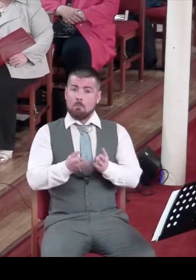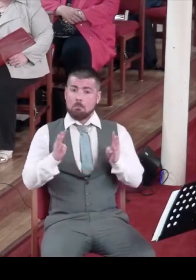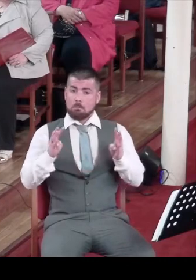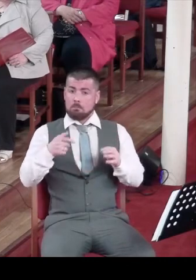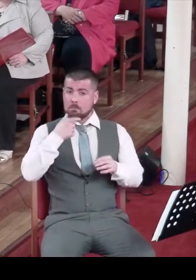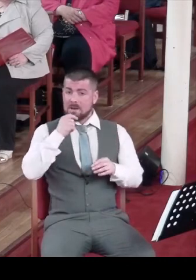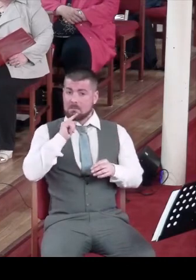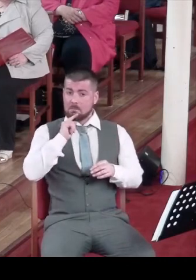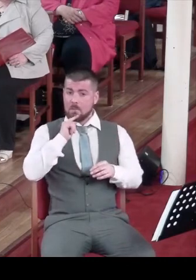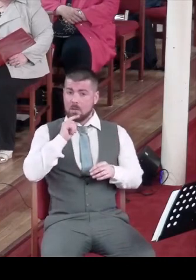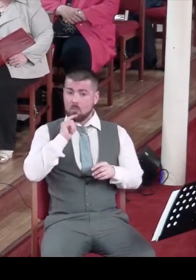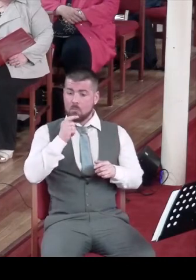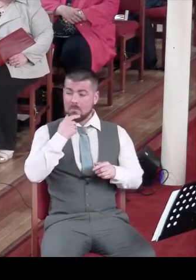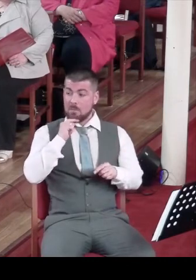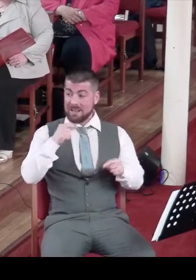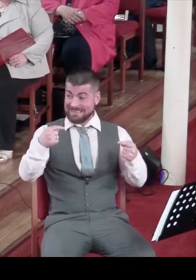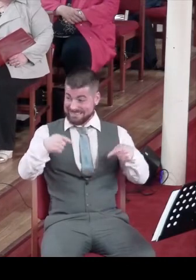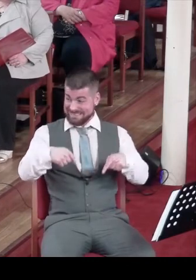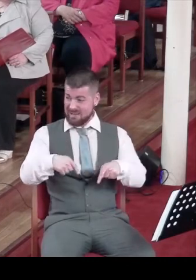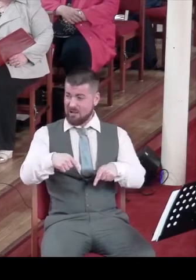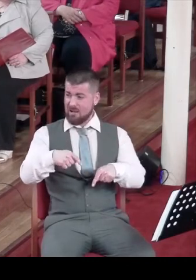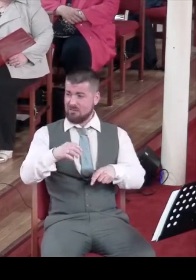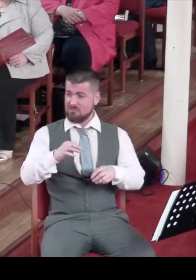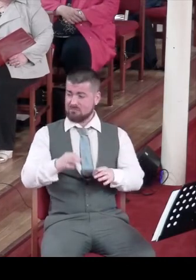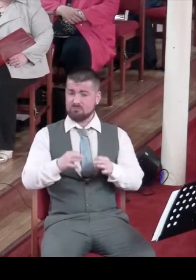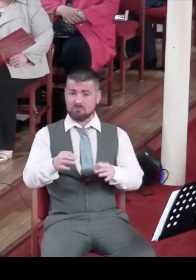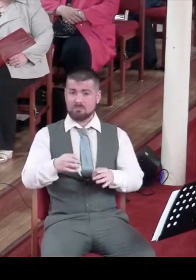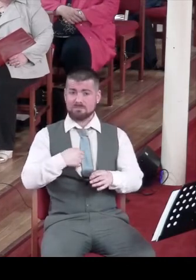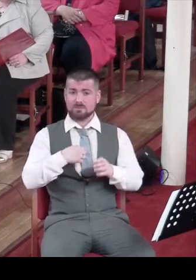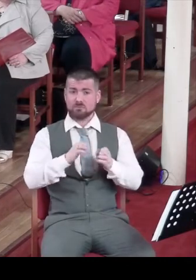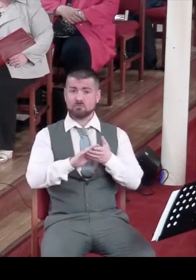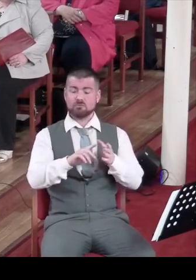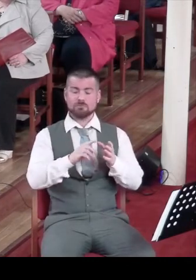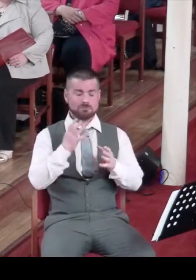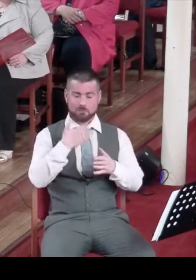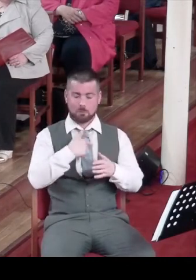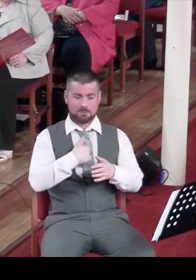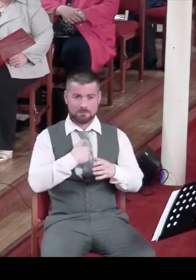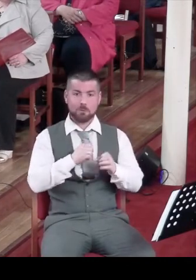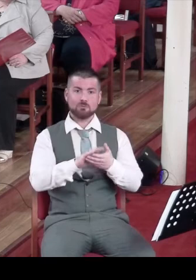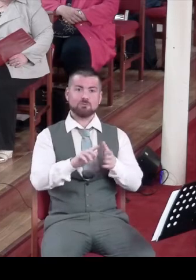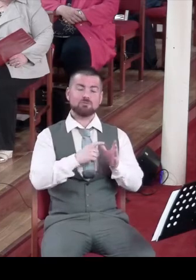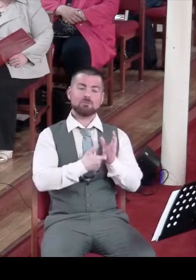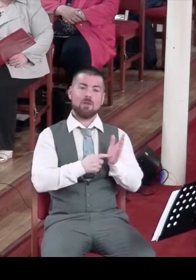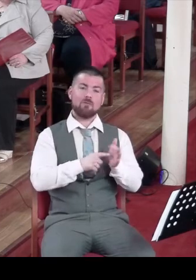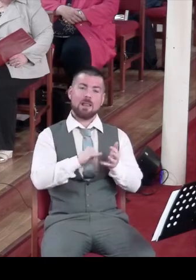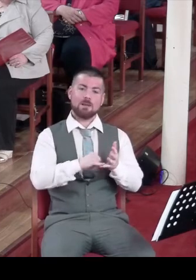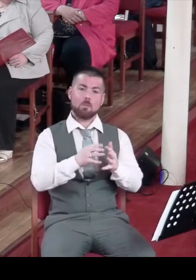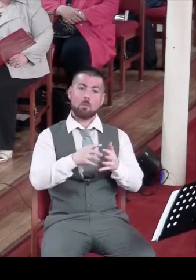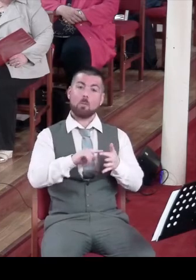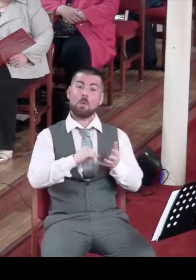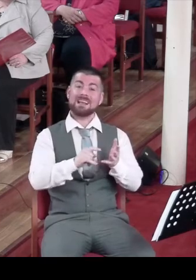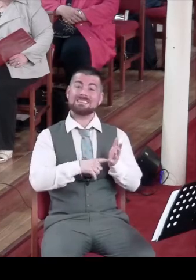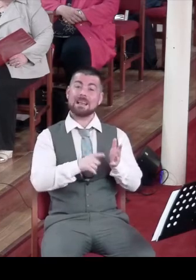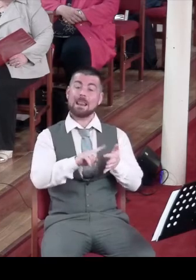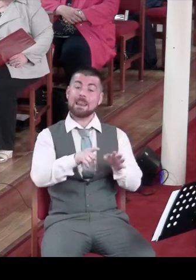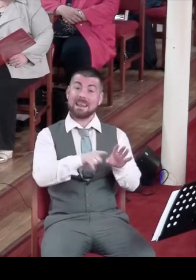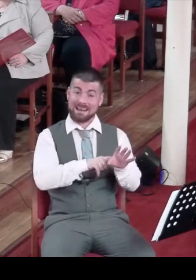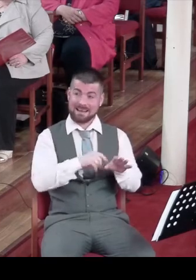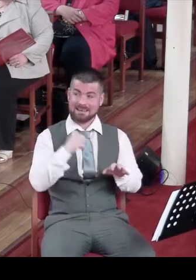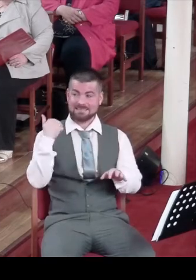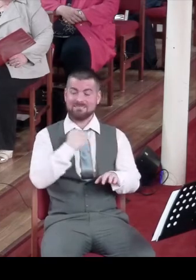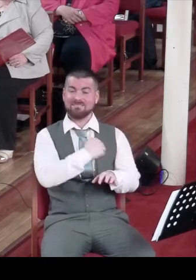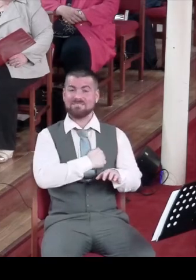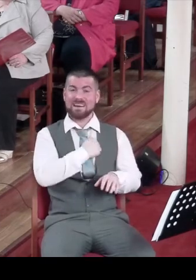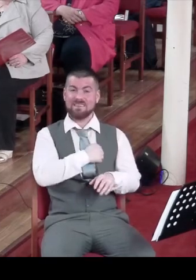you have been for all the time I've been minister here, you'll know that Charles Wesley is definitely one of my favourite hymn writers. This hymn was